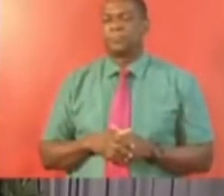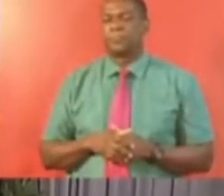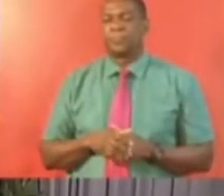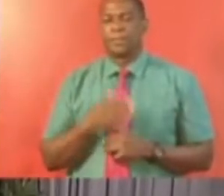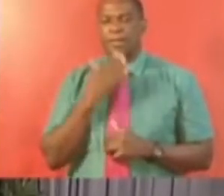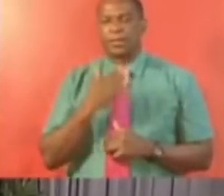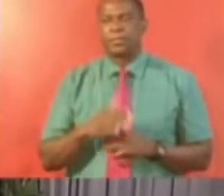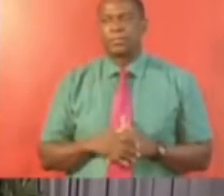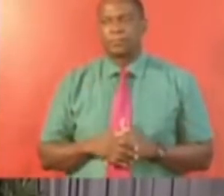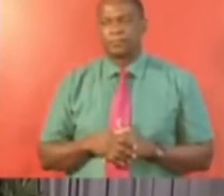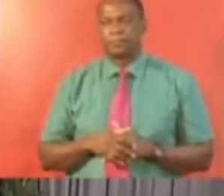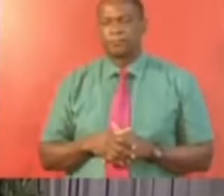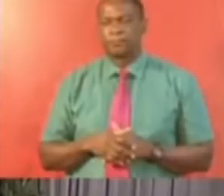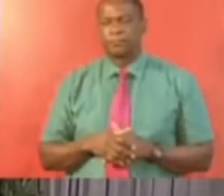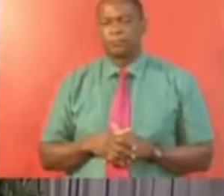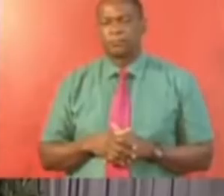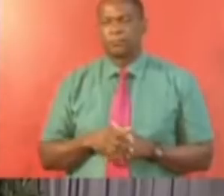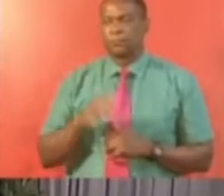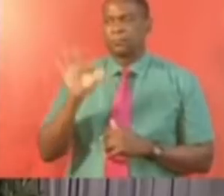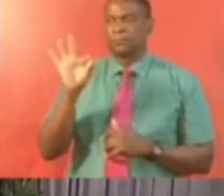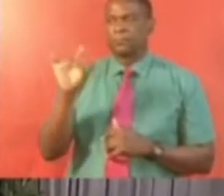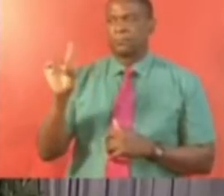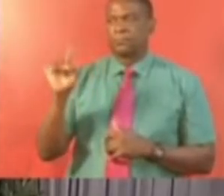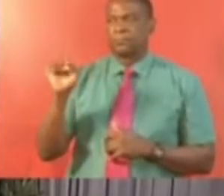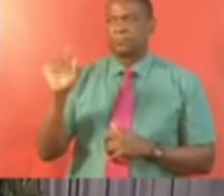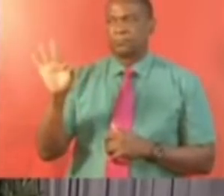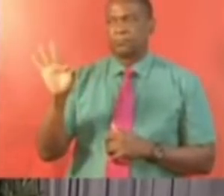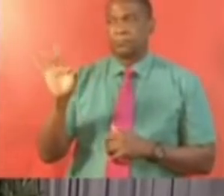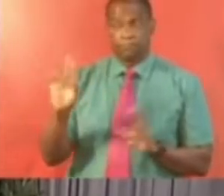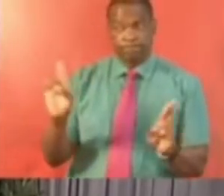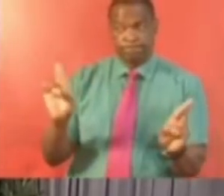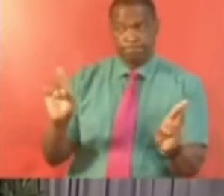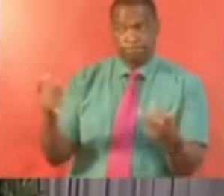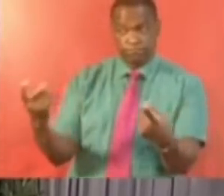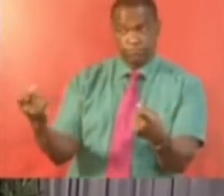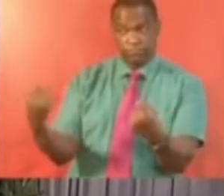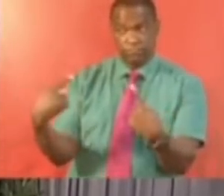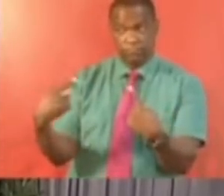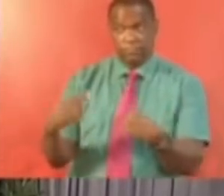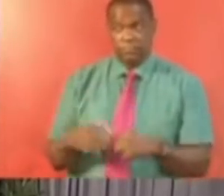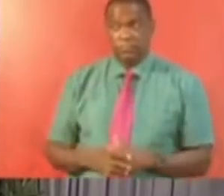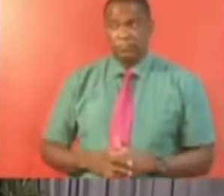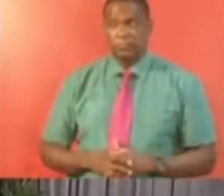Thank you very much. And now 91.9, we are ready for questions from you, please.